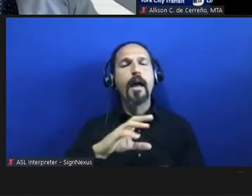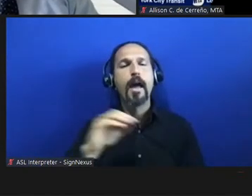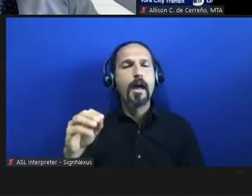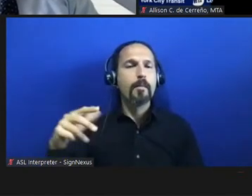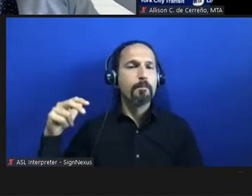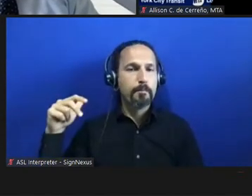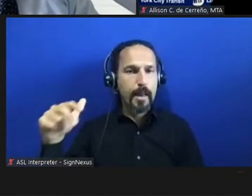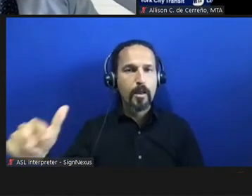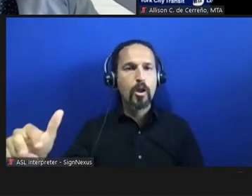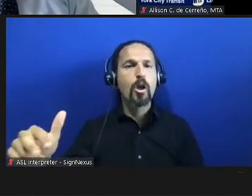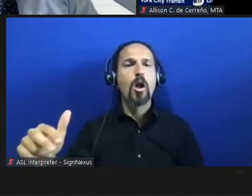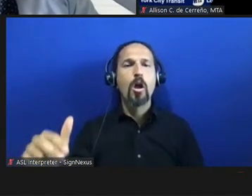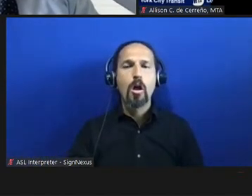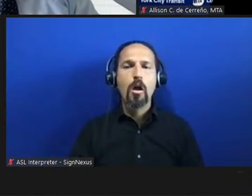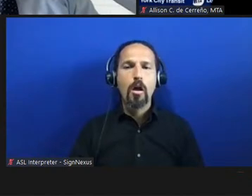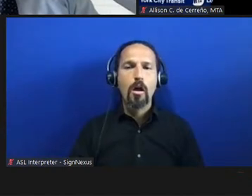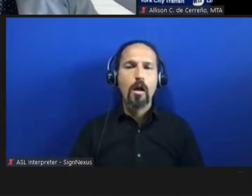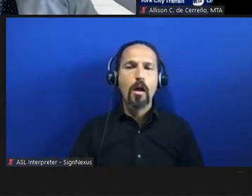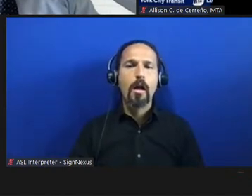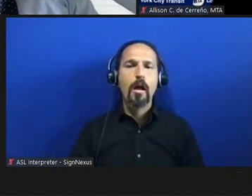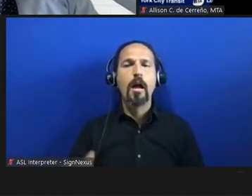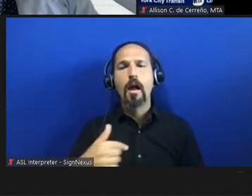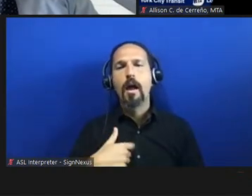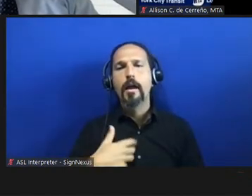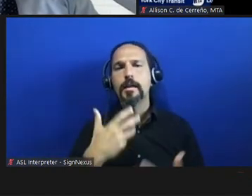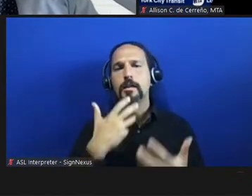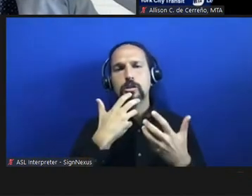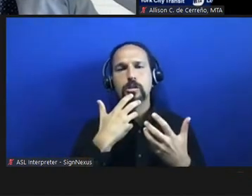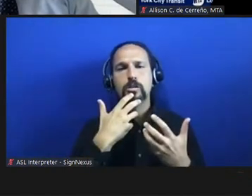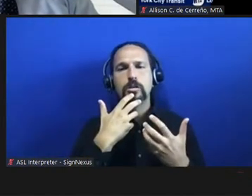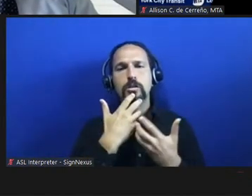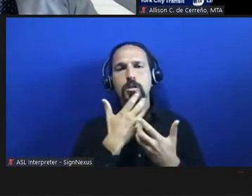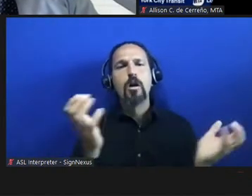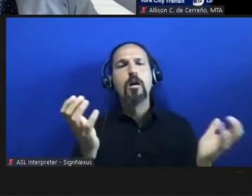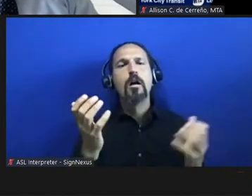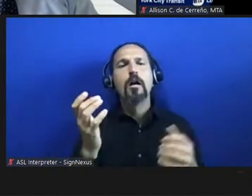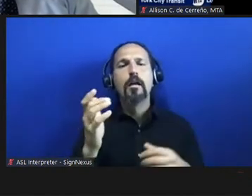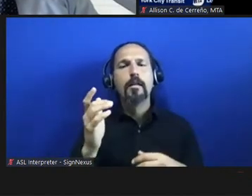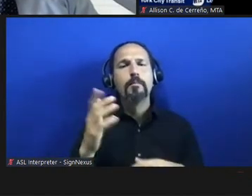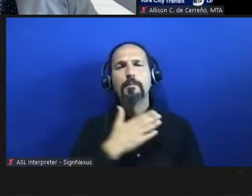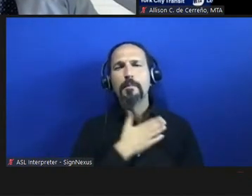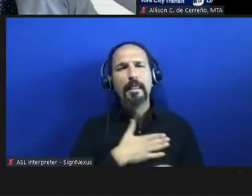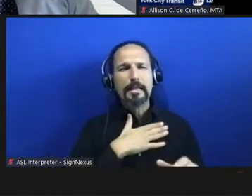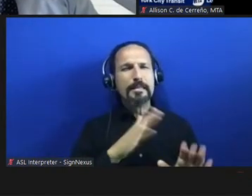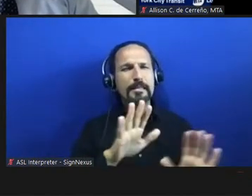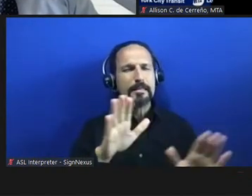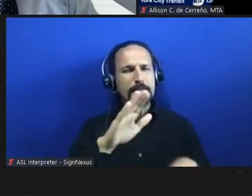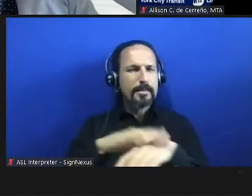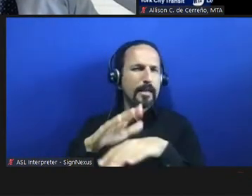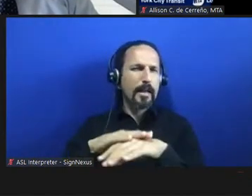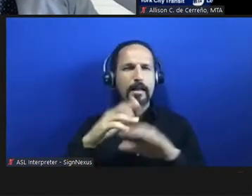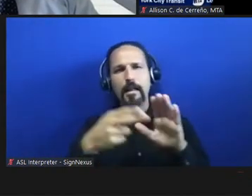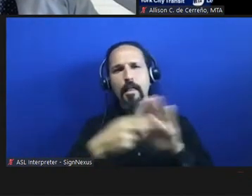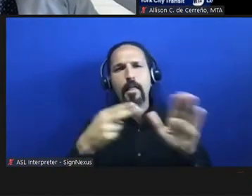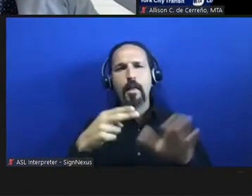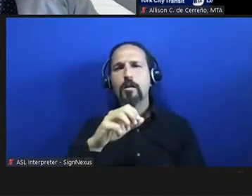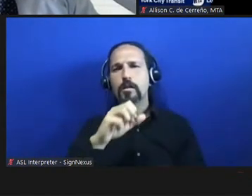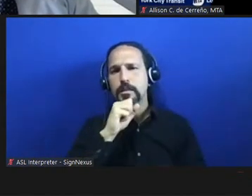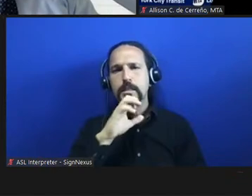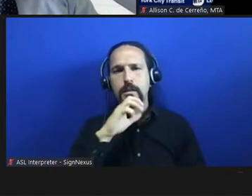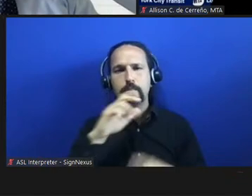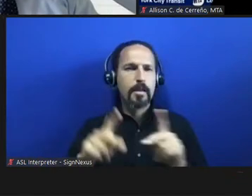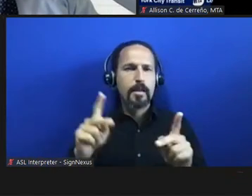I shout out stop stereotyping old people stop talking